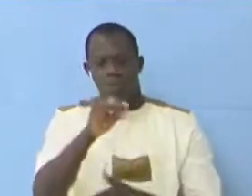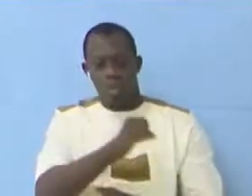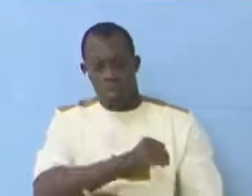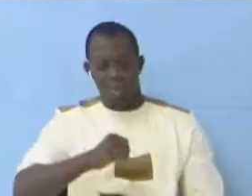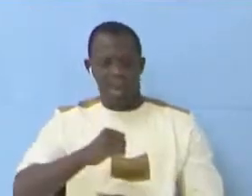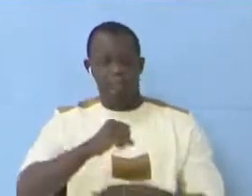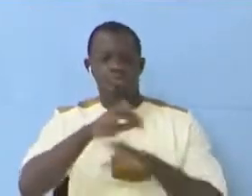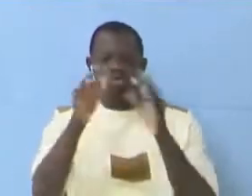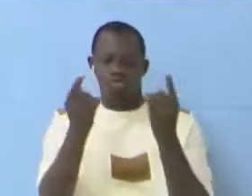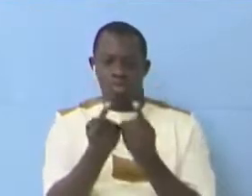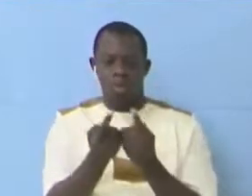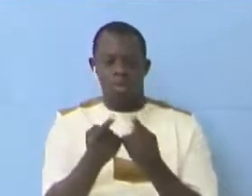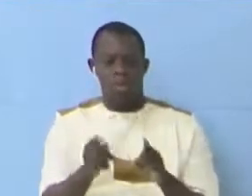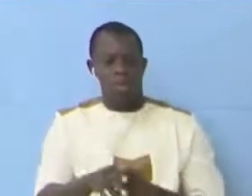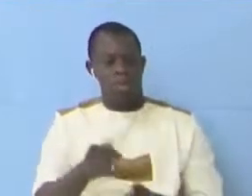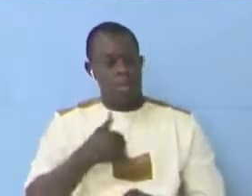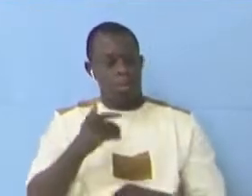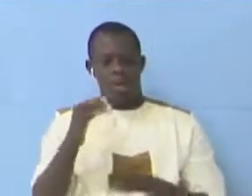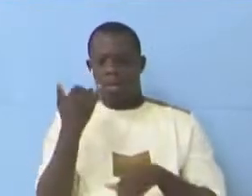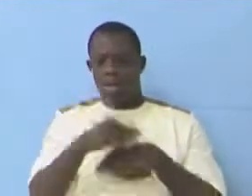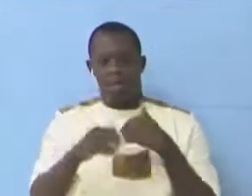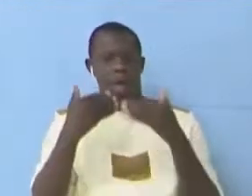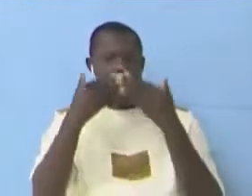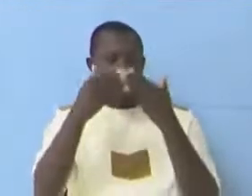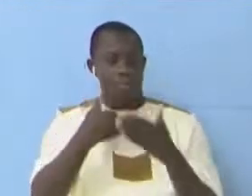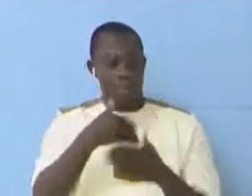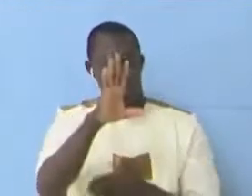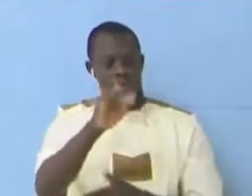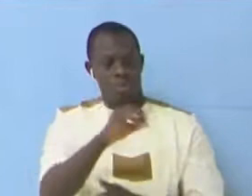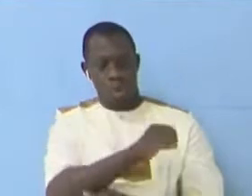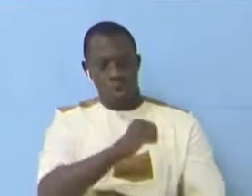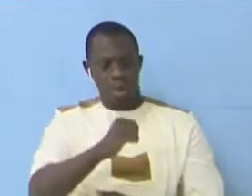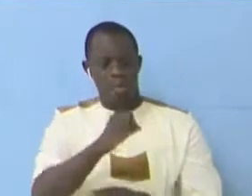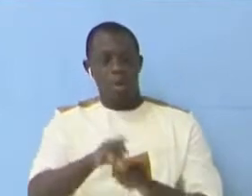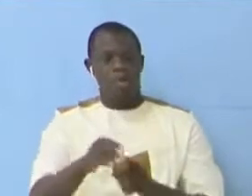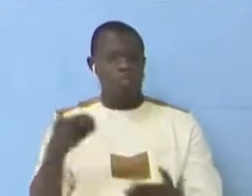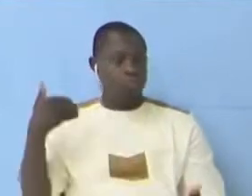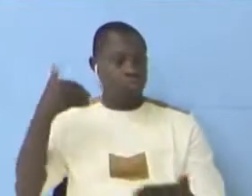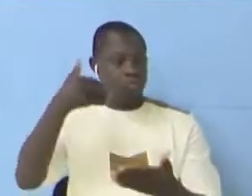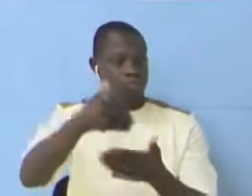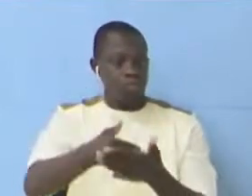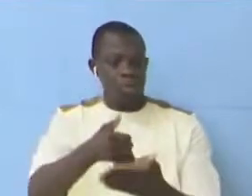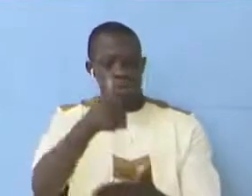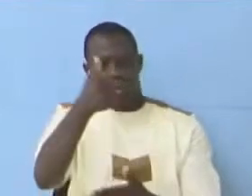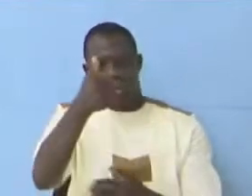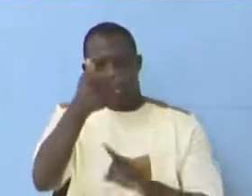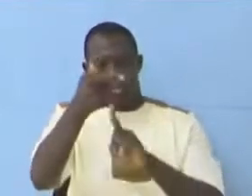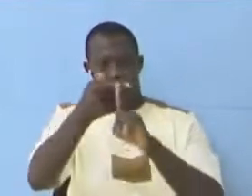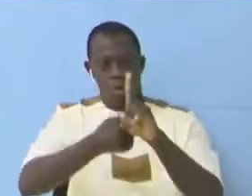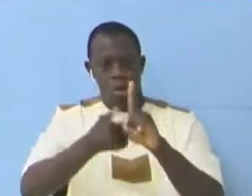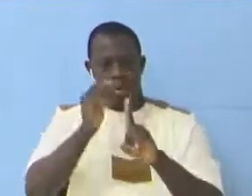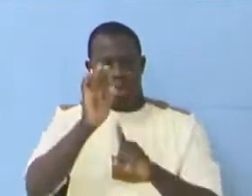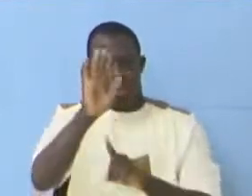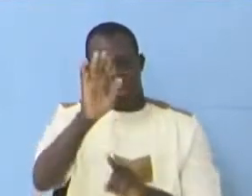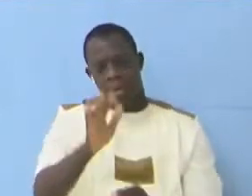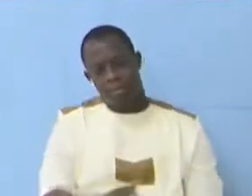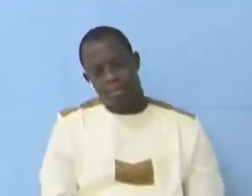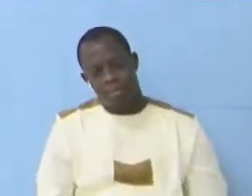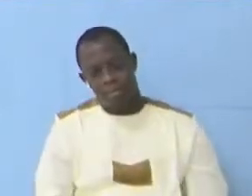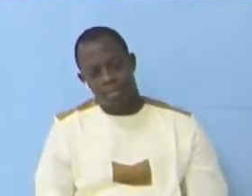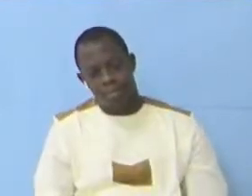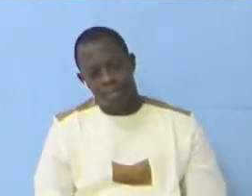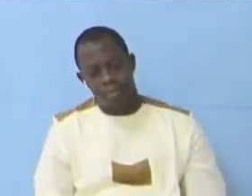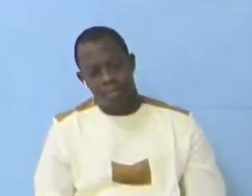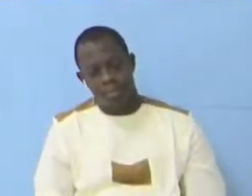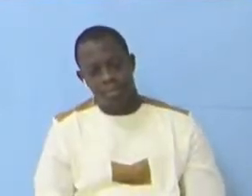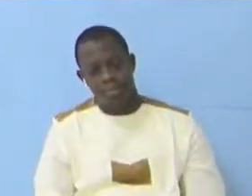def. I was not charged, I think, until 6 months later. Mosuñ may teg benn tuuma ba diirab juróom benn weer gannaaw